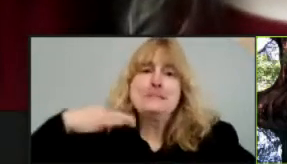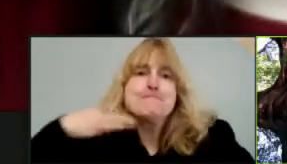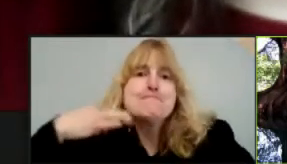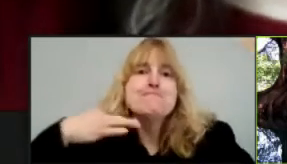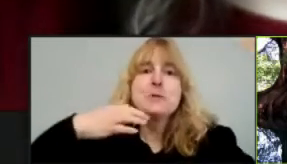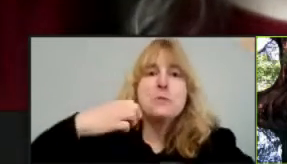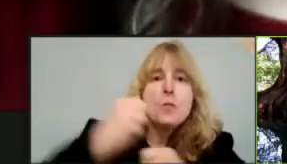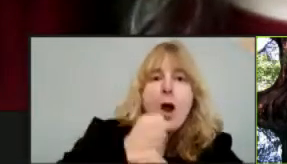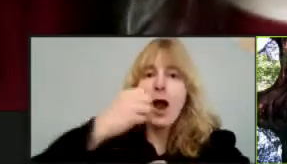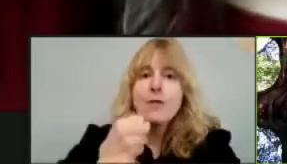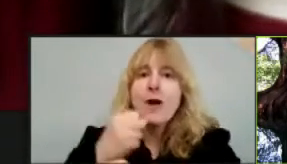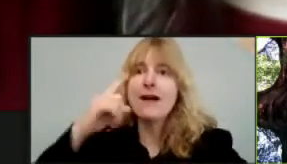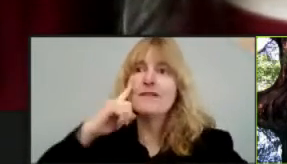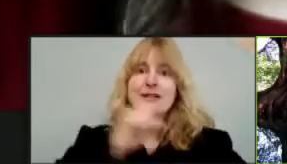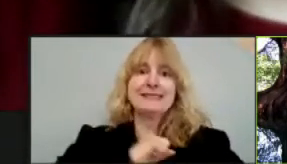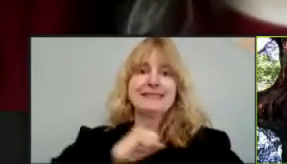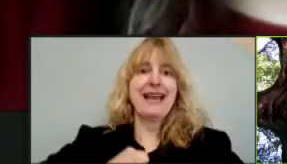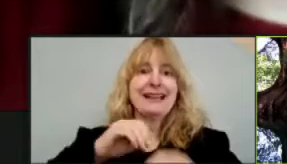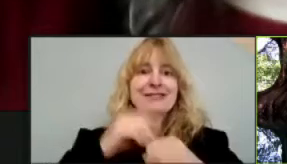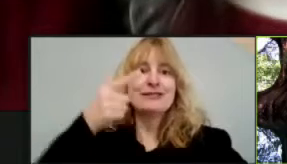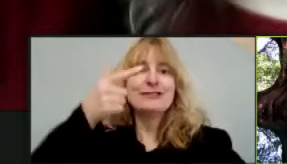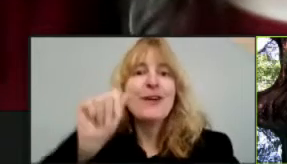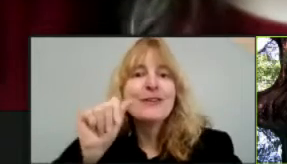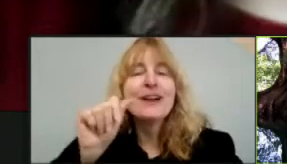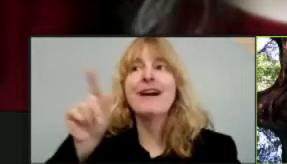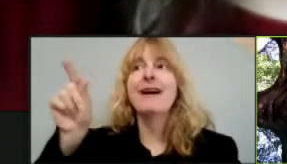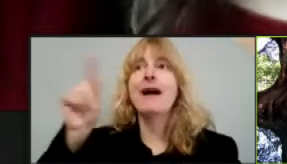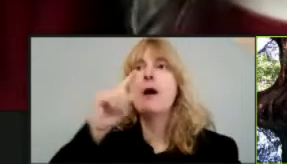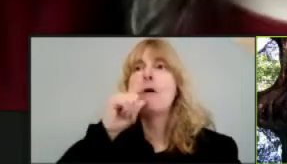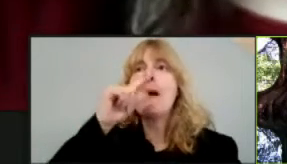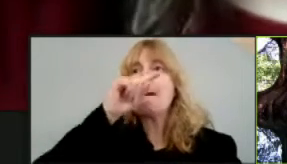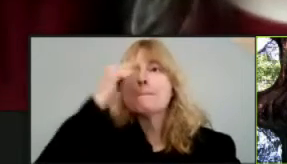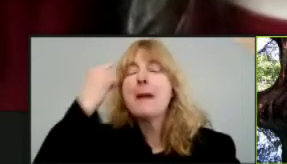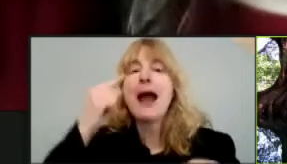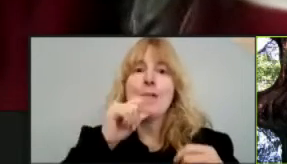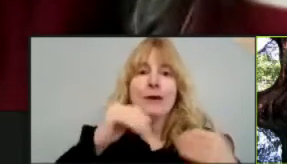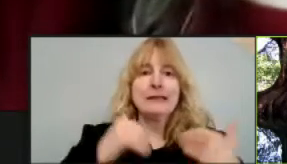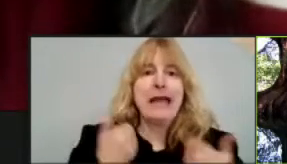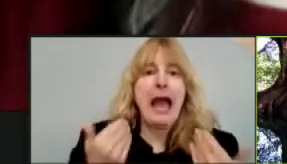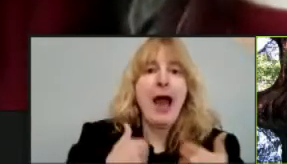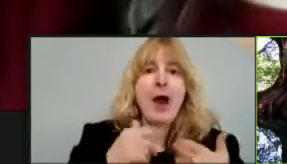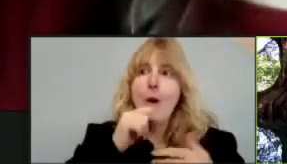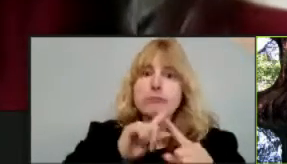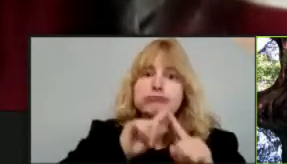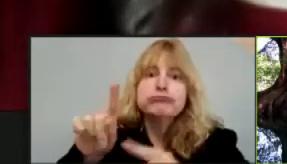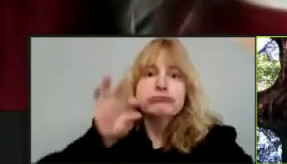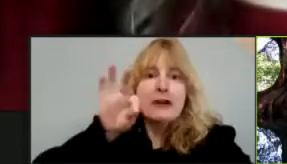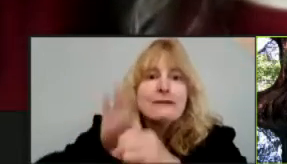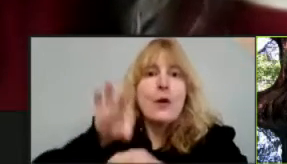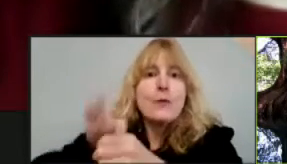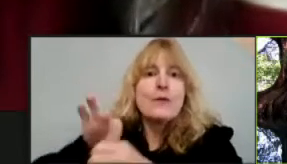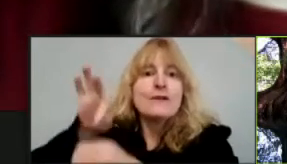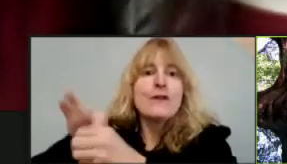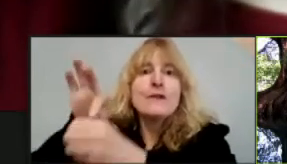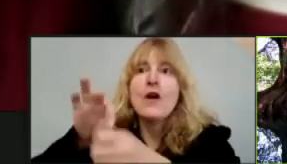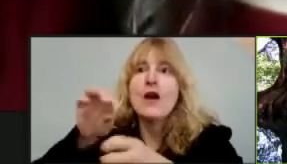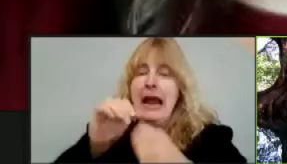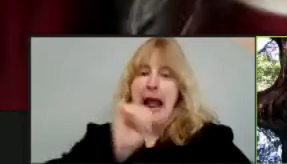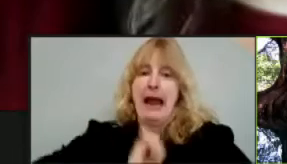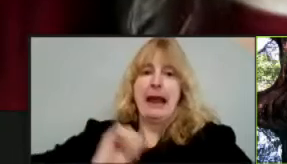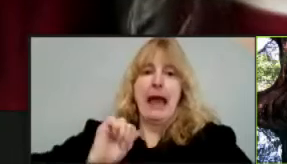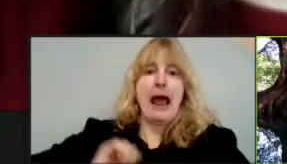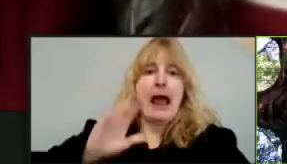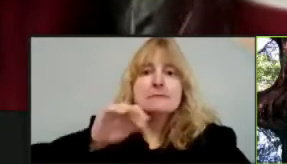in Georgia. It was the Black voters, the young voters in Atlanta, in surrounding areas that made those